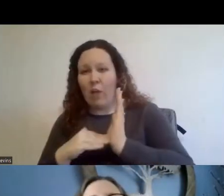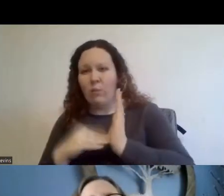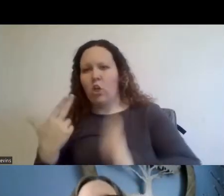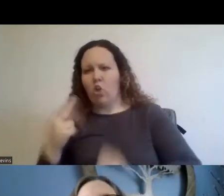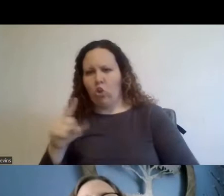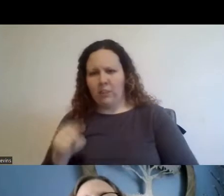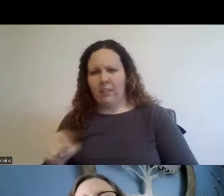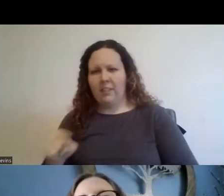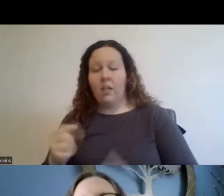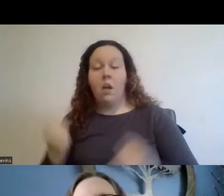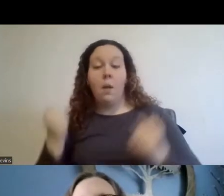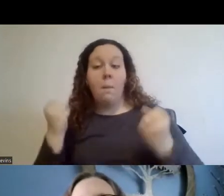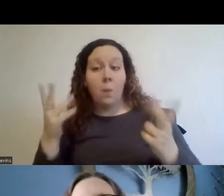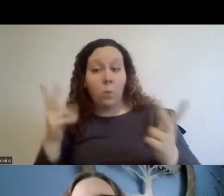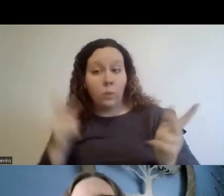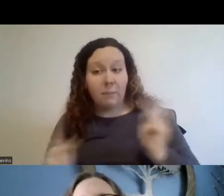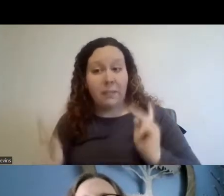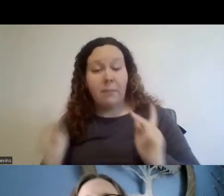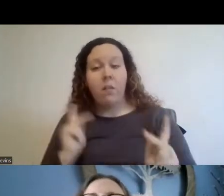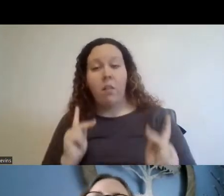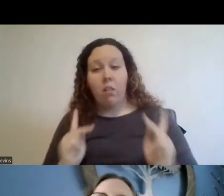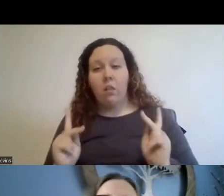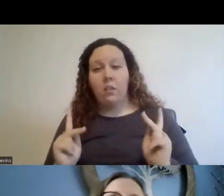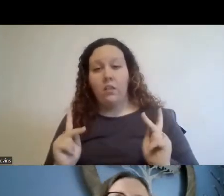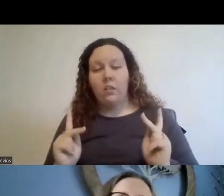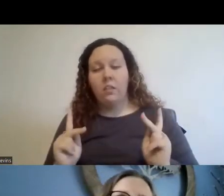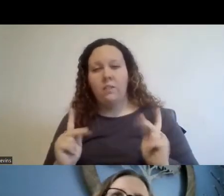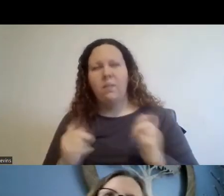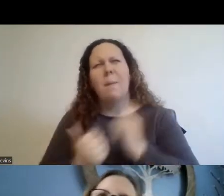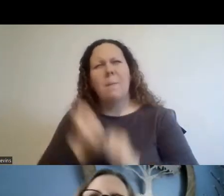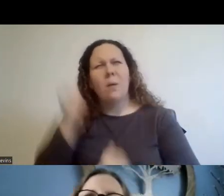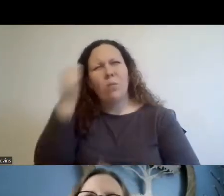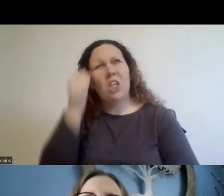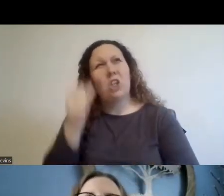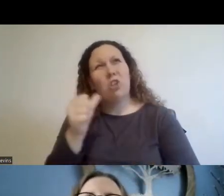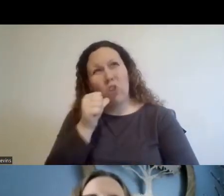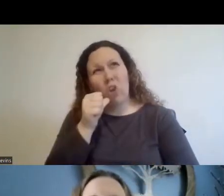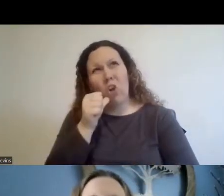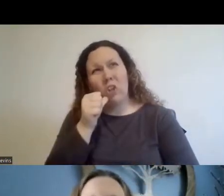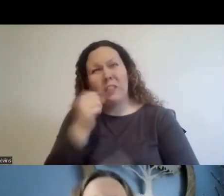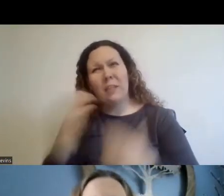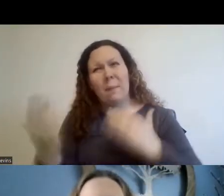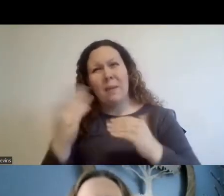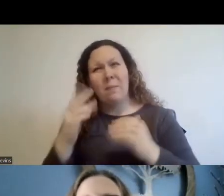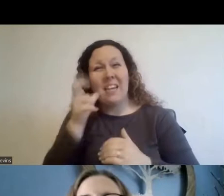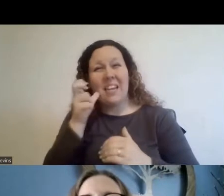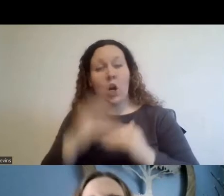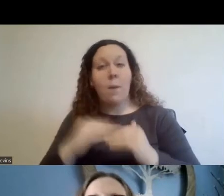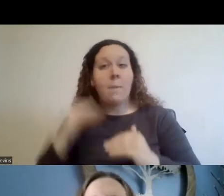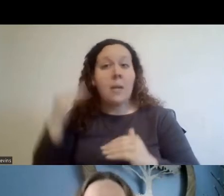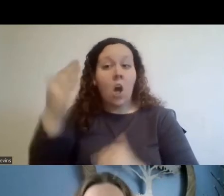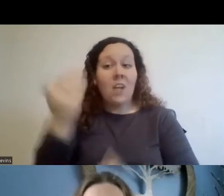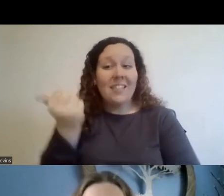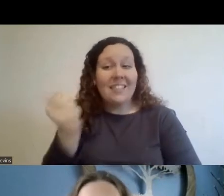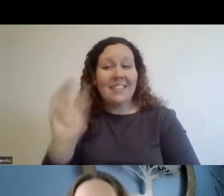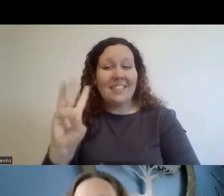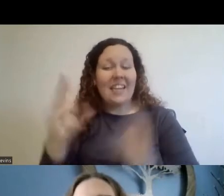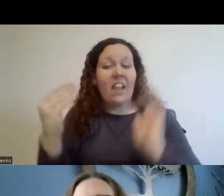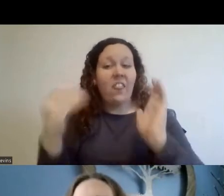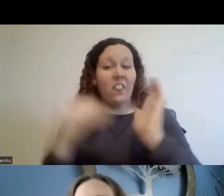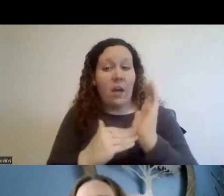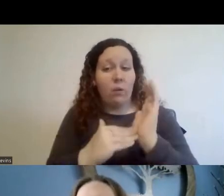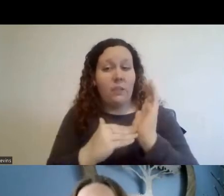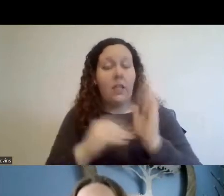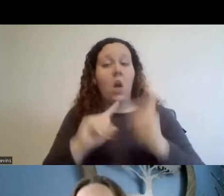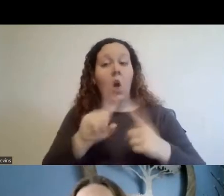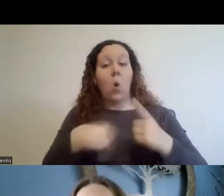Most people probably, most adults maybe can't hear beyond 16,000. And when we test hearing, we don't